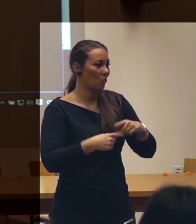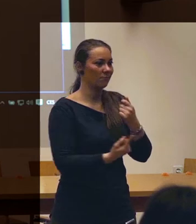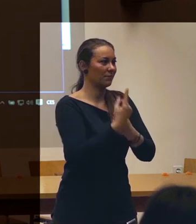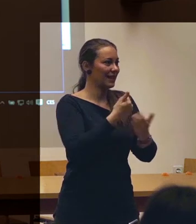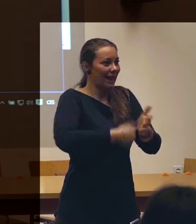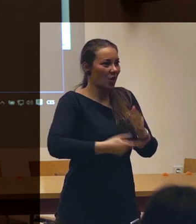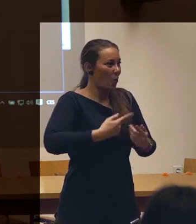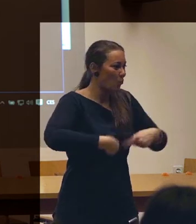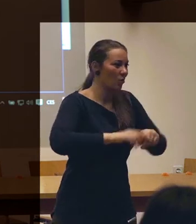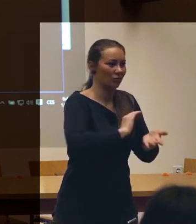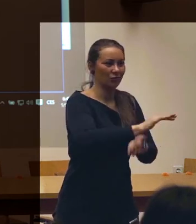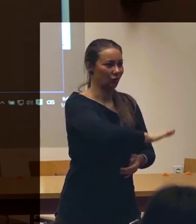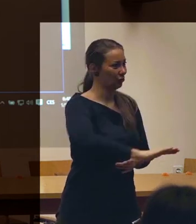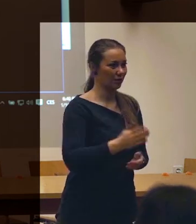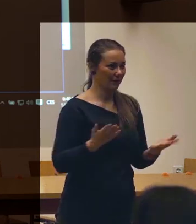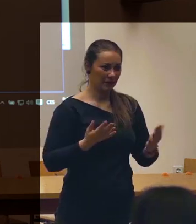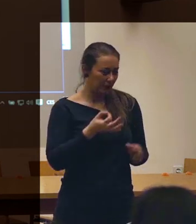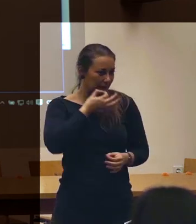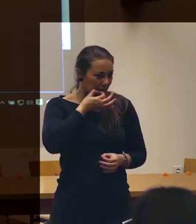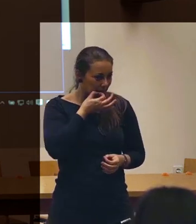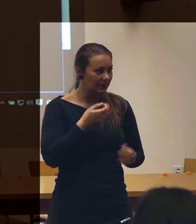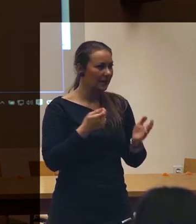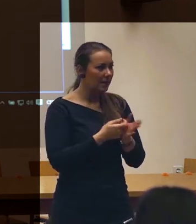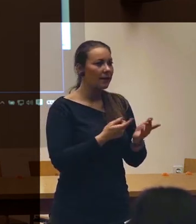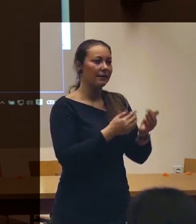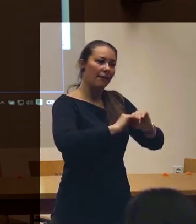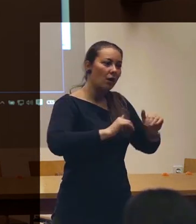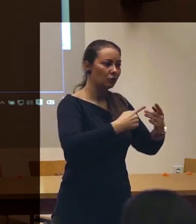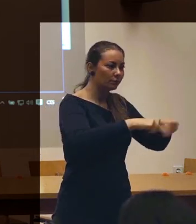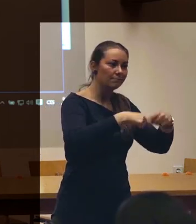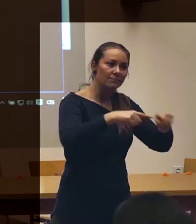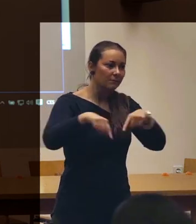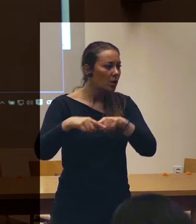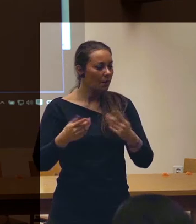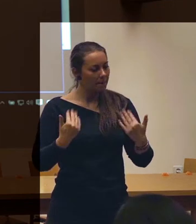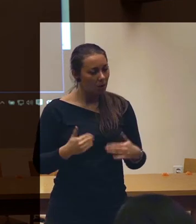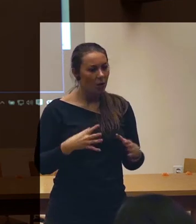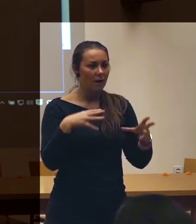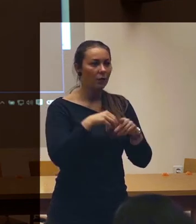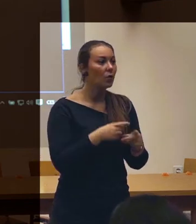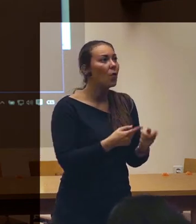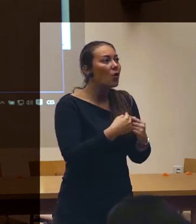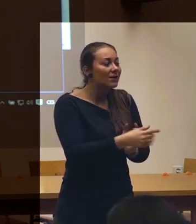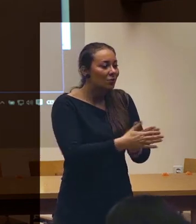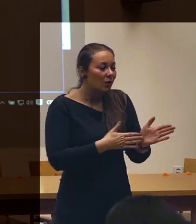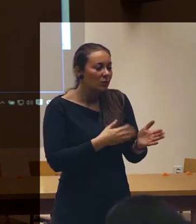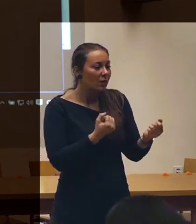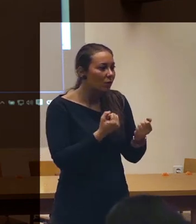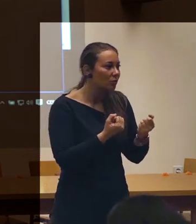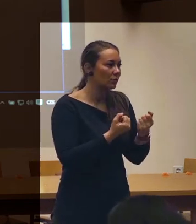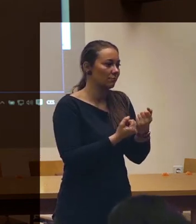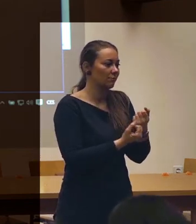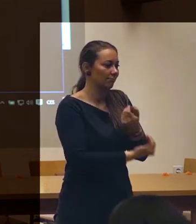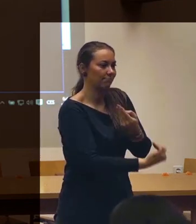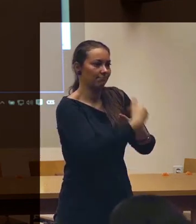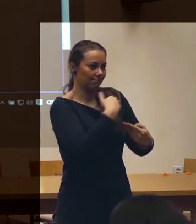four visitors of our program with the different disabilities and kind of involved them in the beginning of the